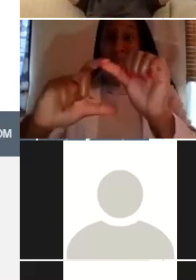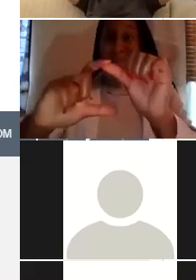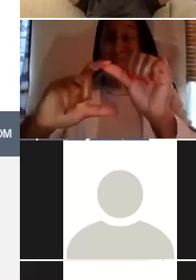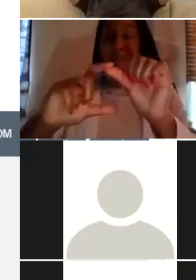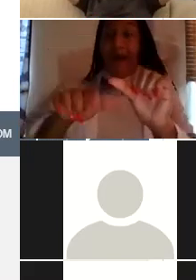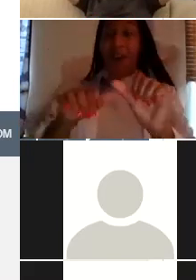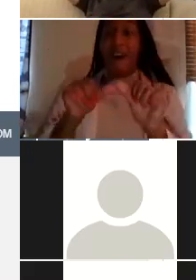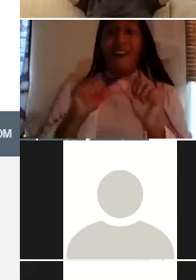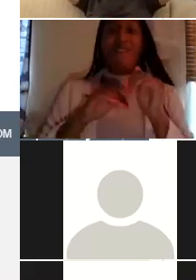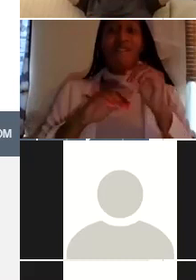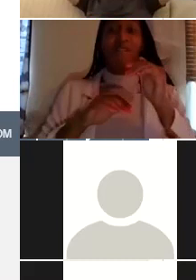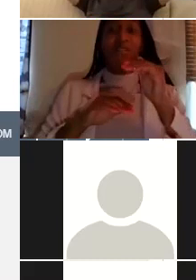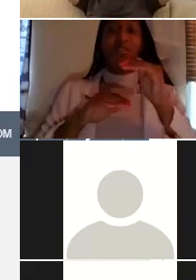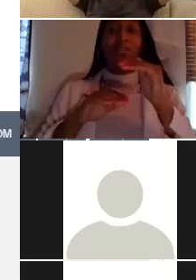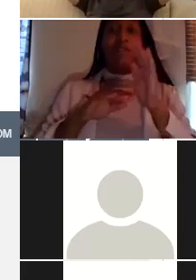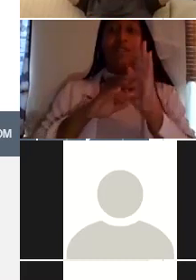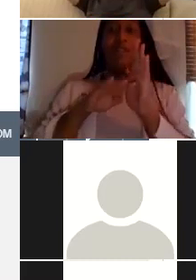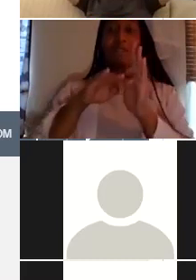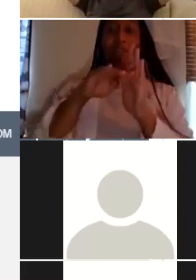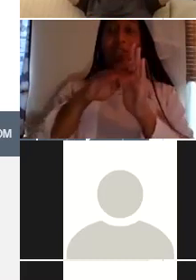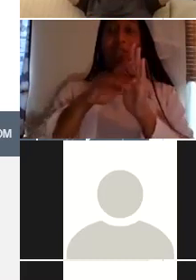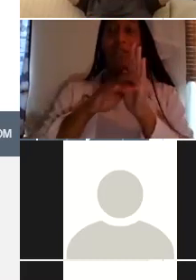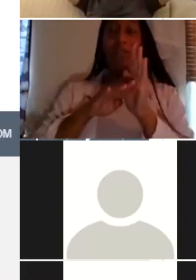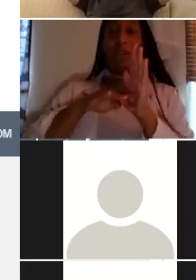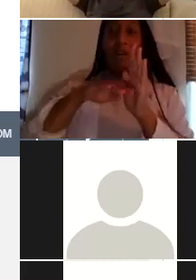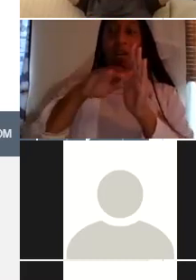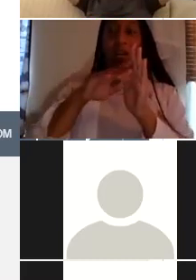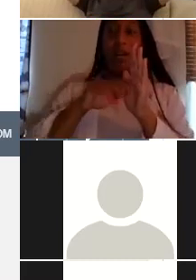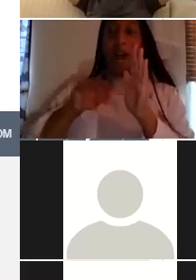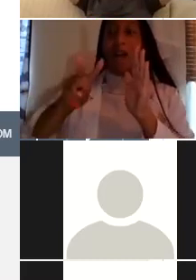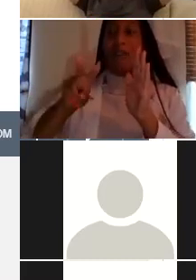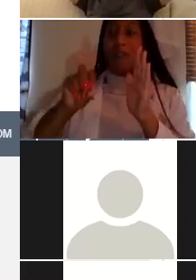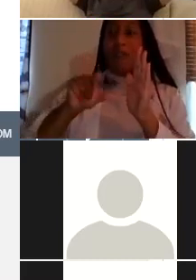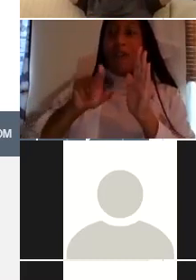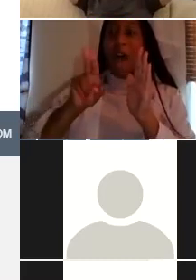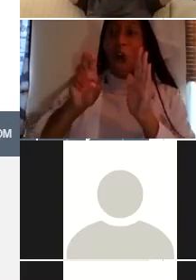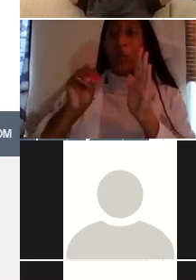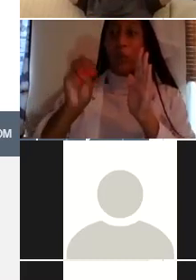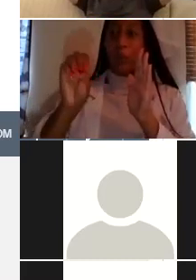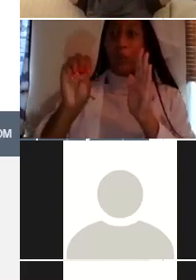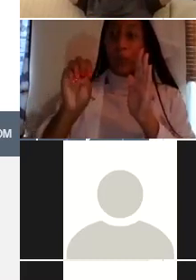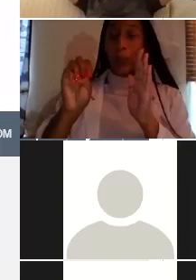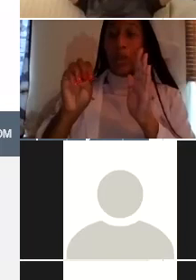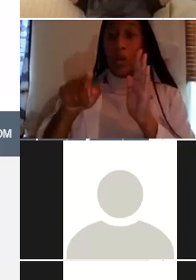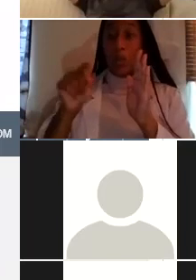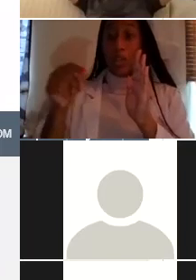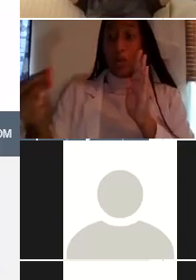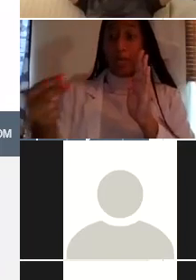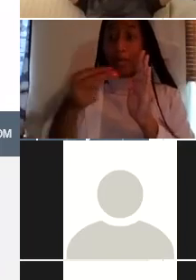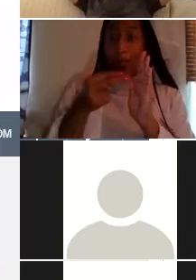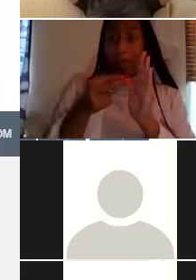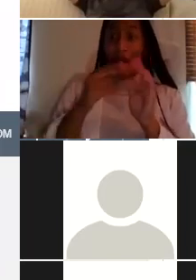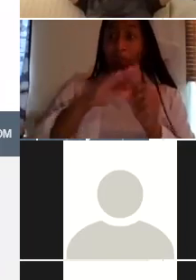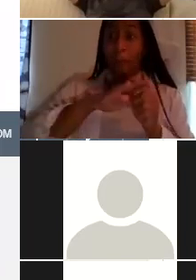at the pressure as well. You get down to a point where all of them extrapolate to